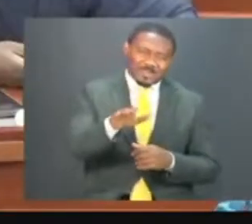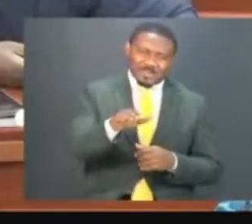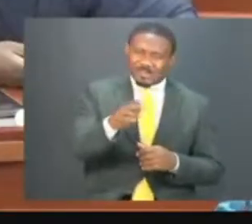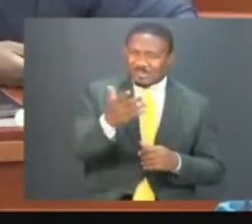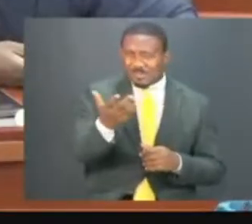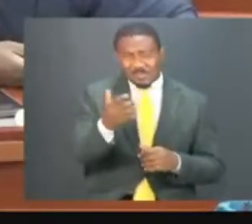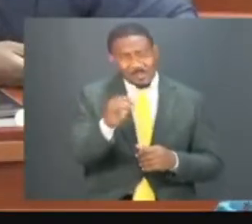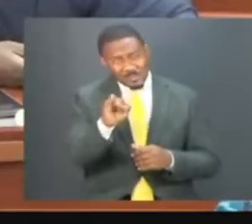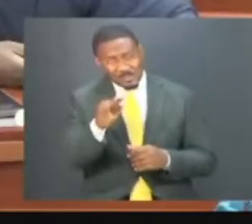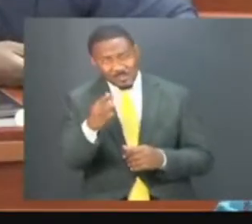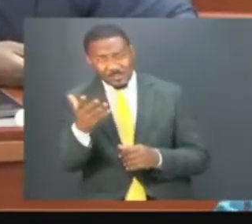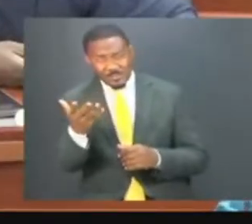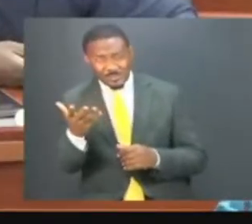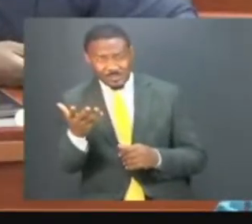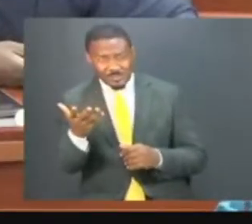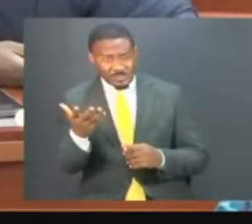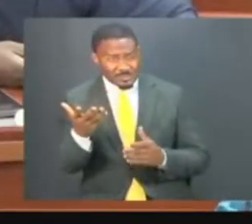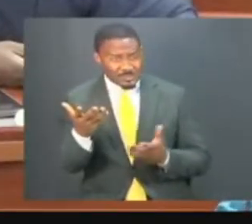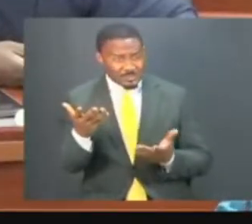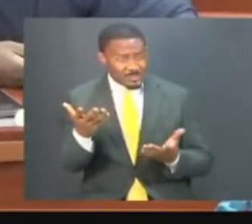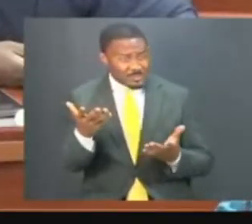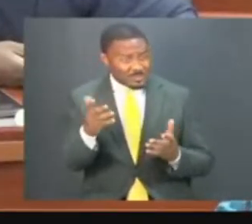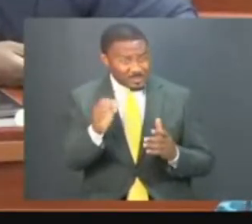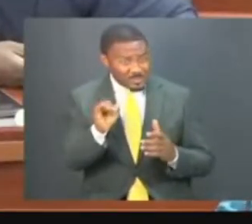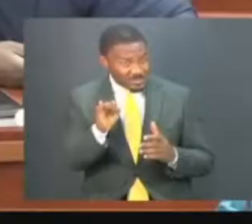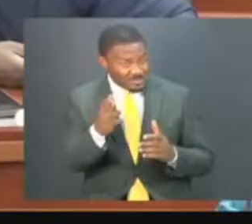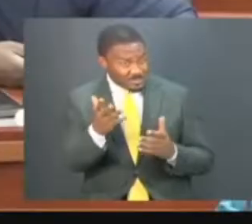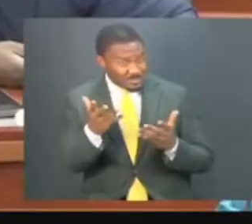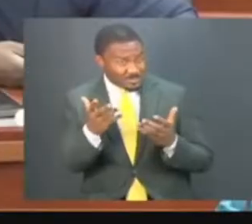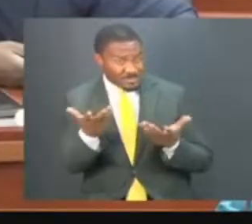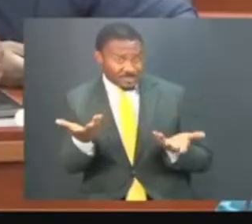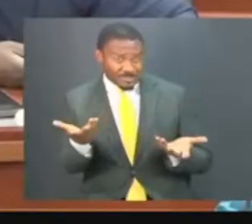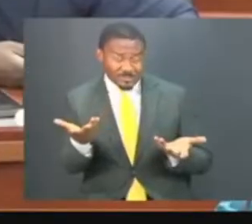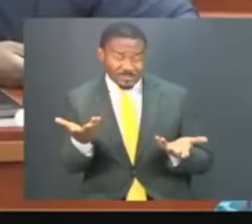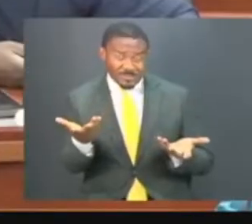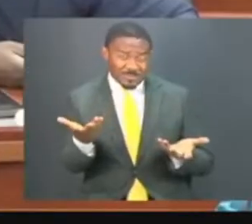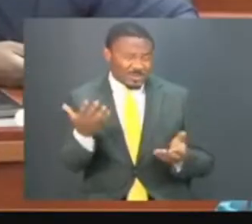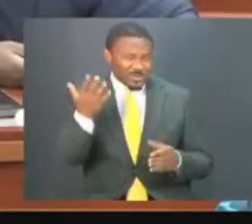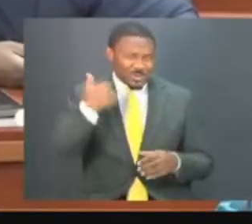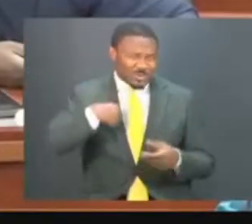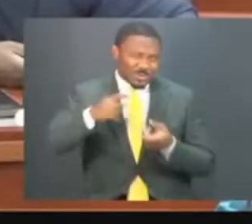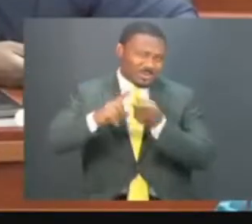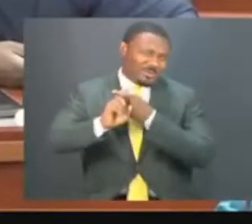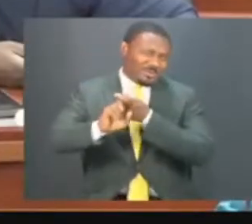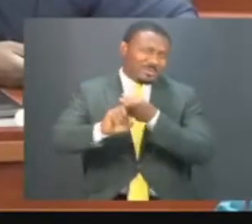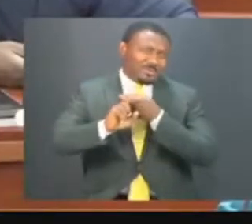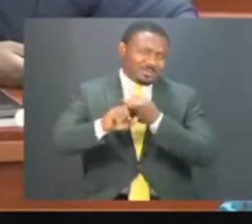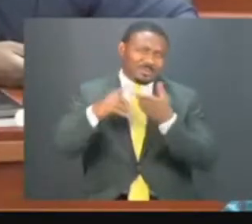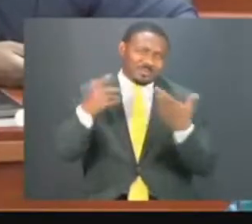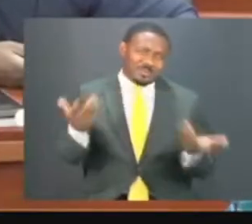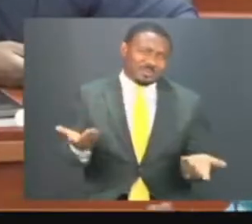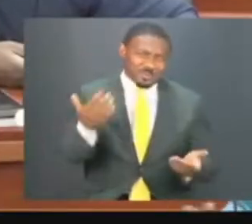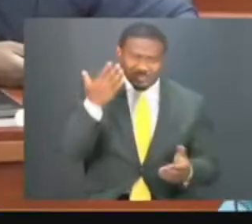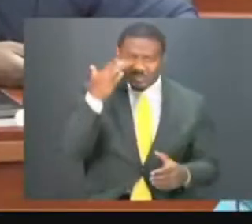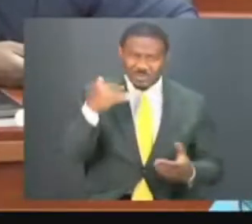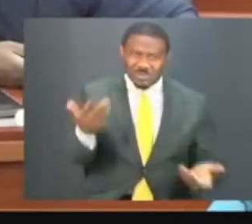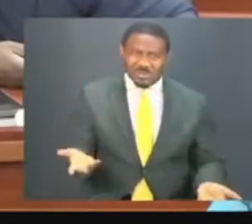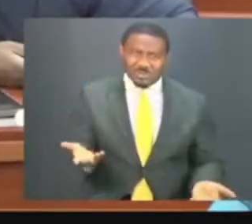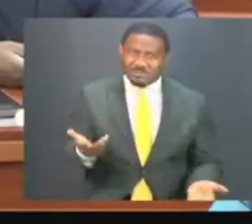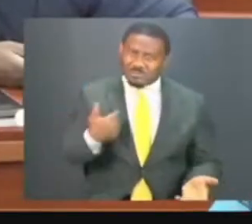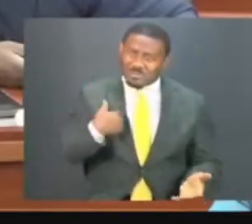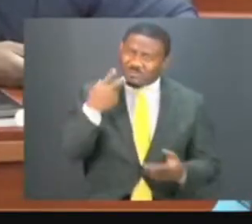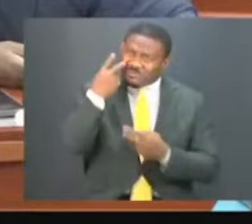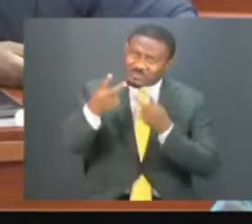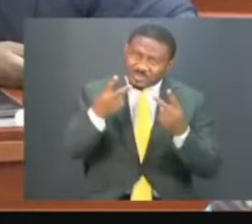to direct the clerk to ring the table for 10 minutes. Speaker, I'm your friend, but these days, the way you treat me, I'm your friend. Even today, I visited you in the